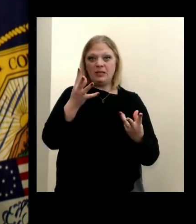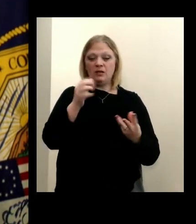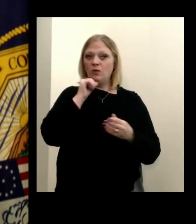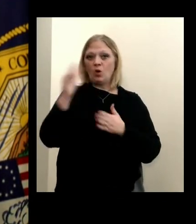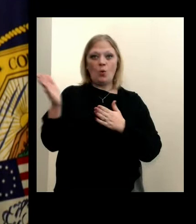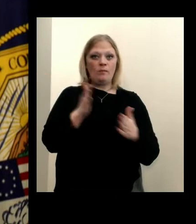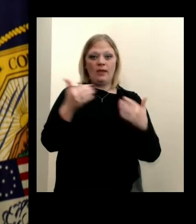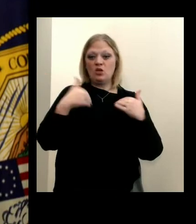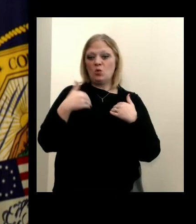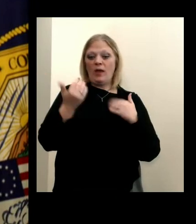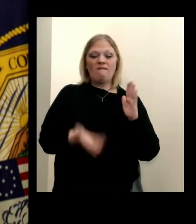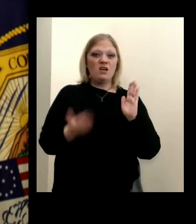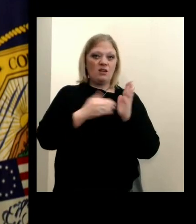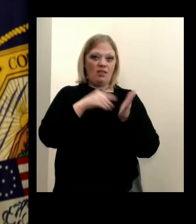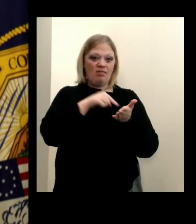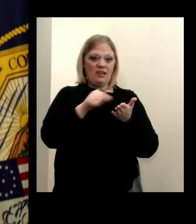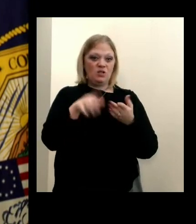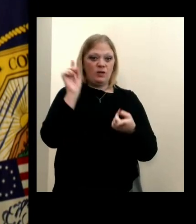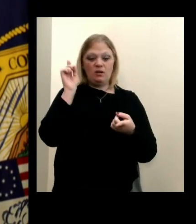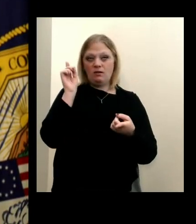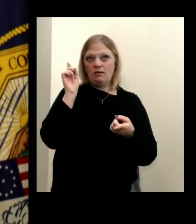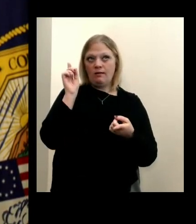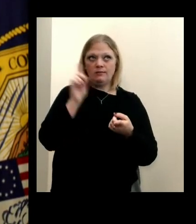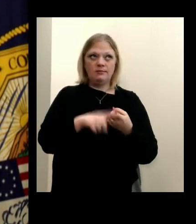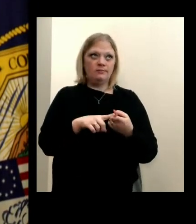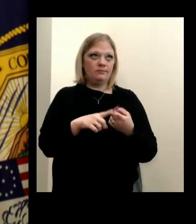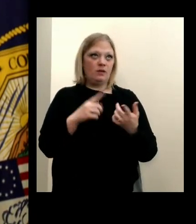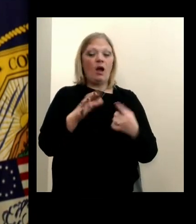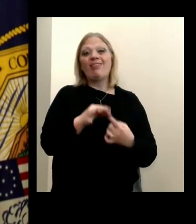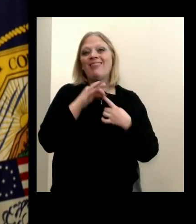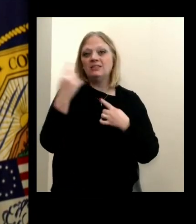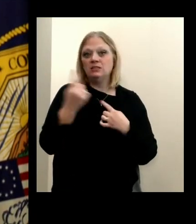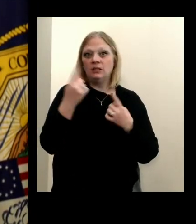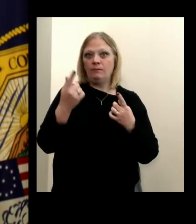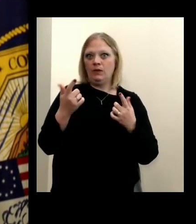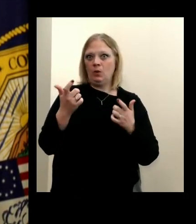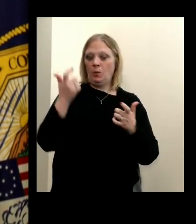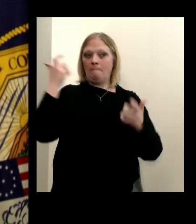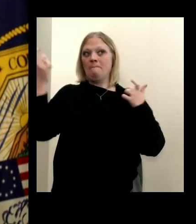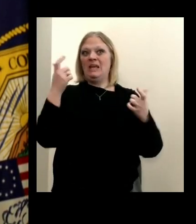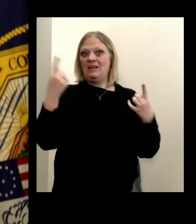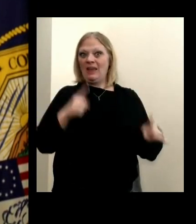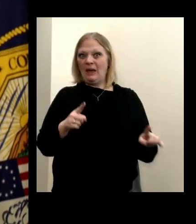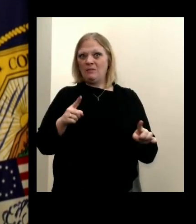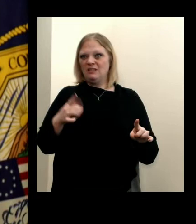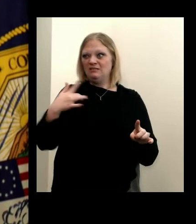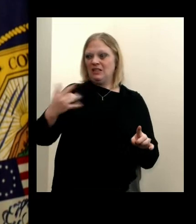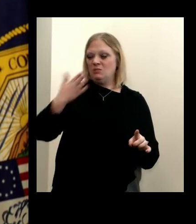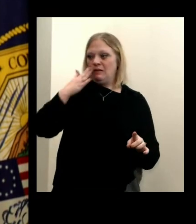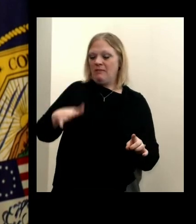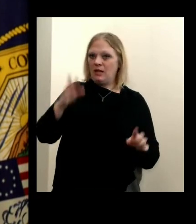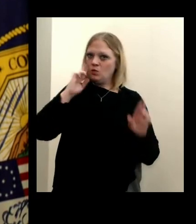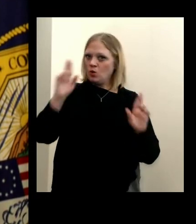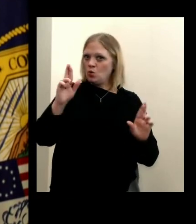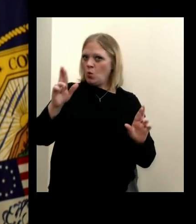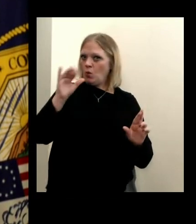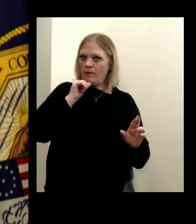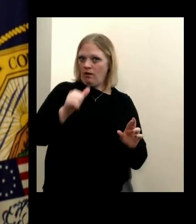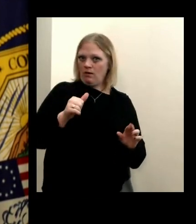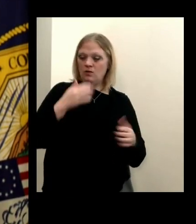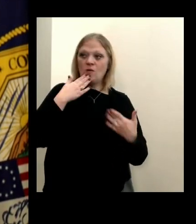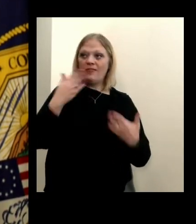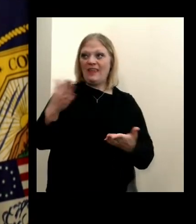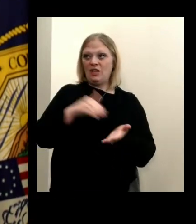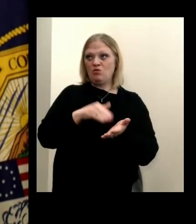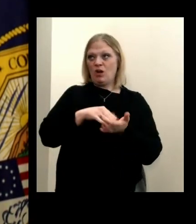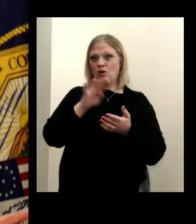having another update this week unless something big happens, and that usually would be bad, so let's hope that that isn't the case. I want to thank Dr.